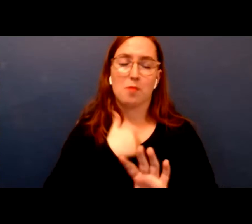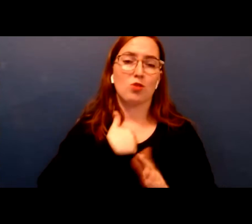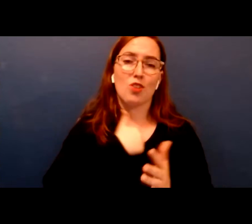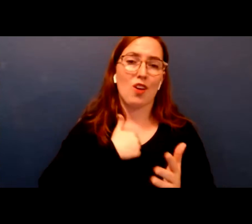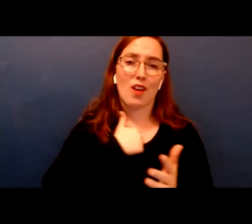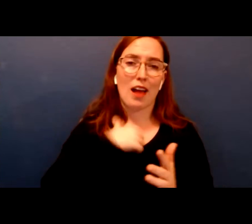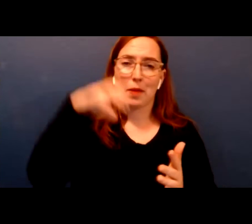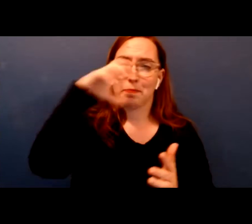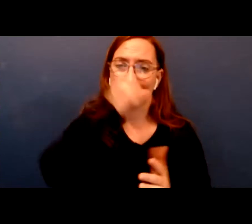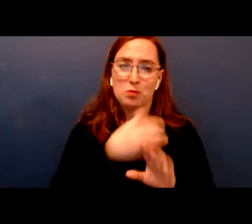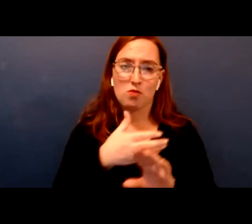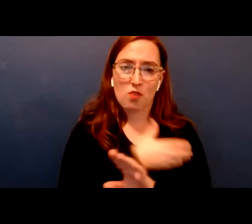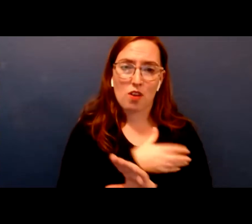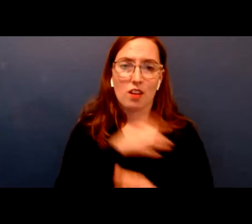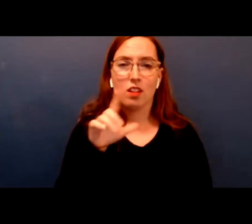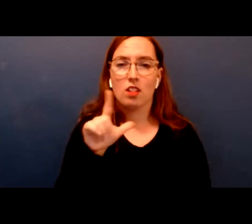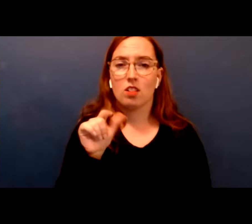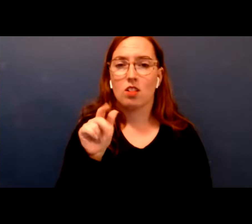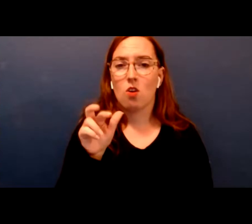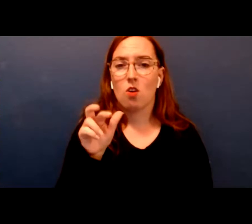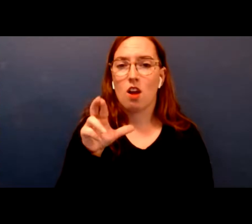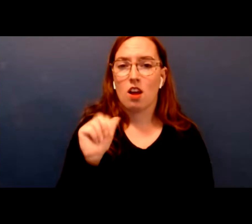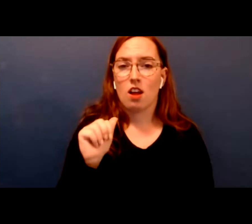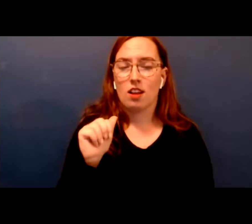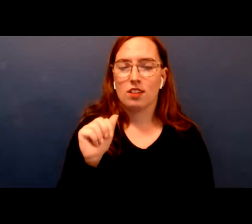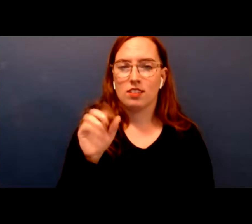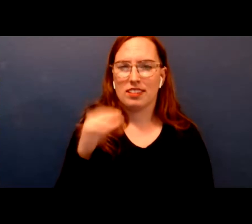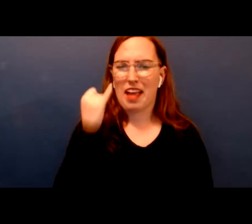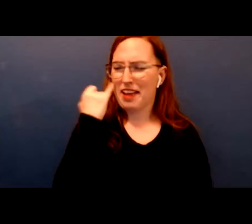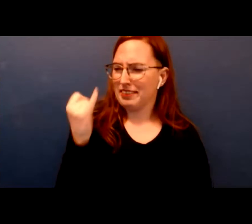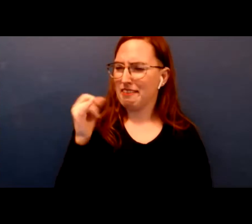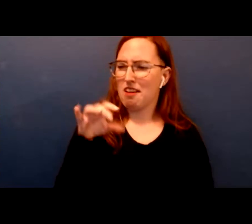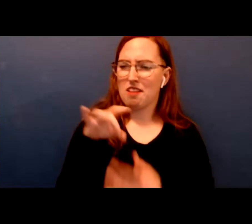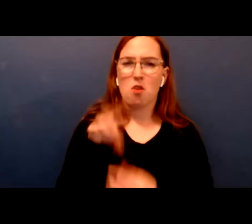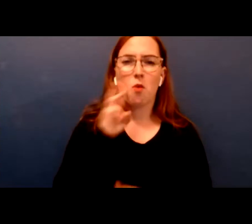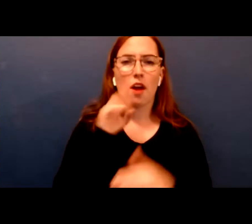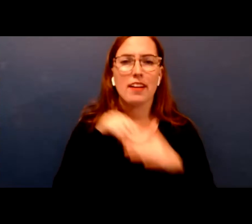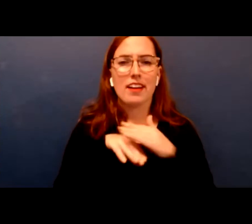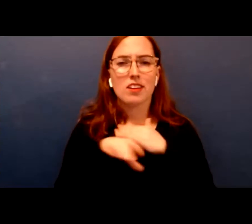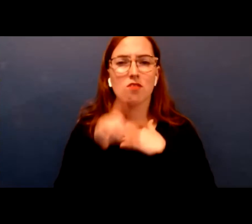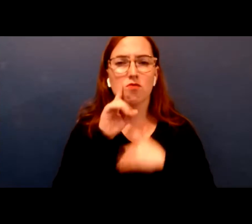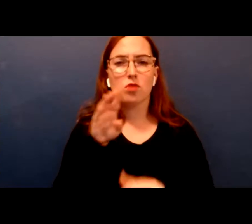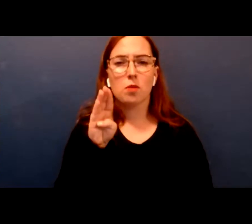this one from Laura. The idea of water access points to Barton Creek, but